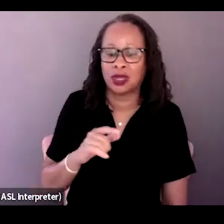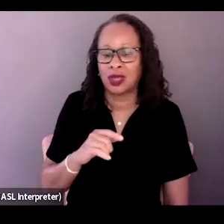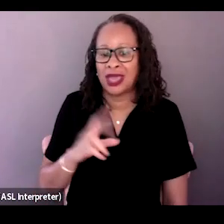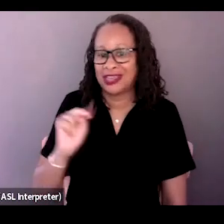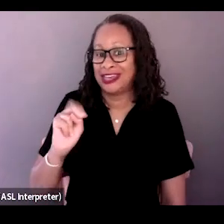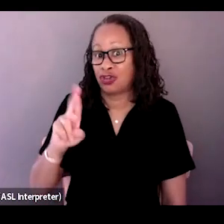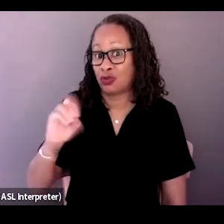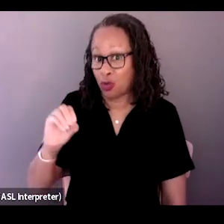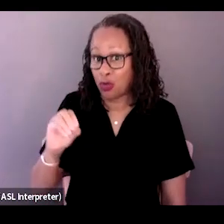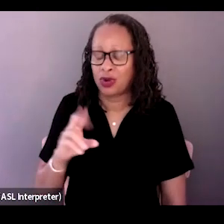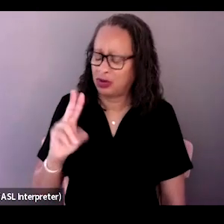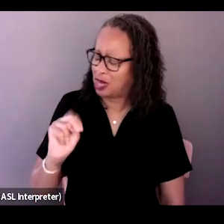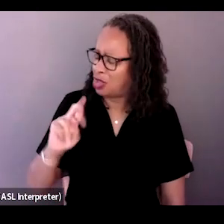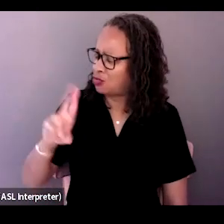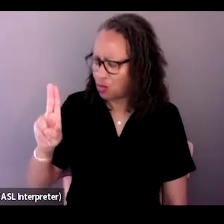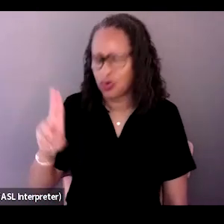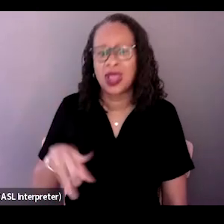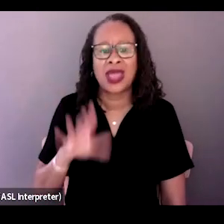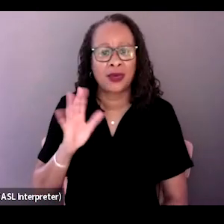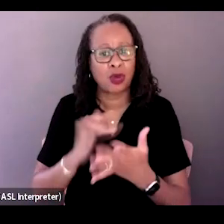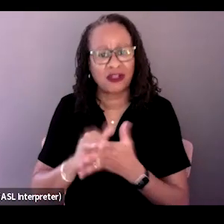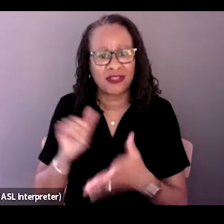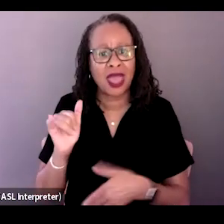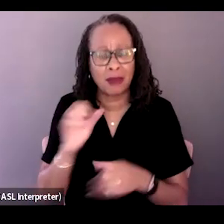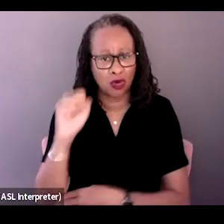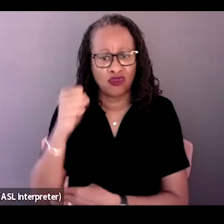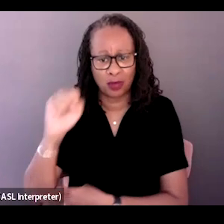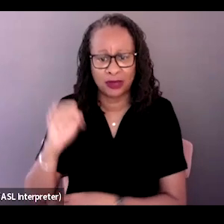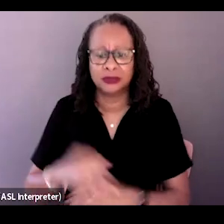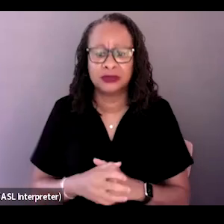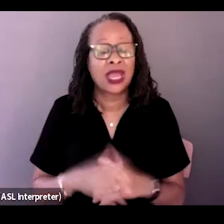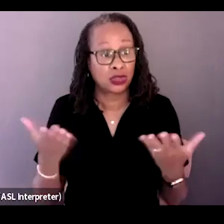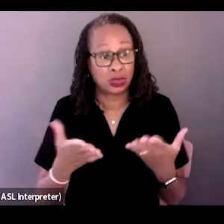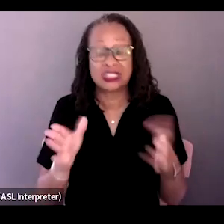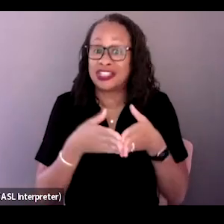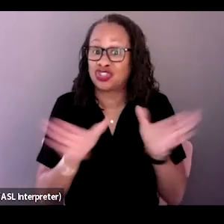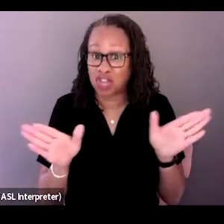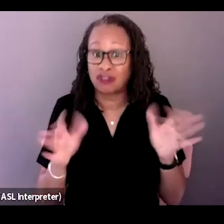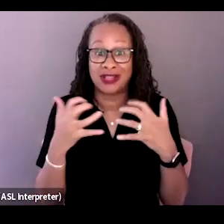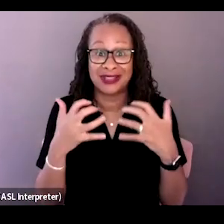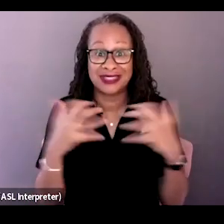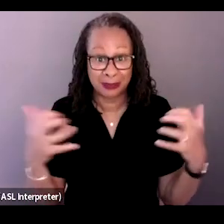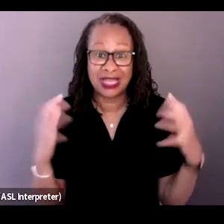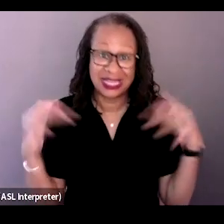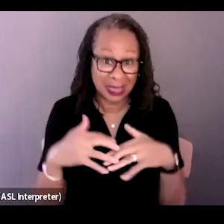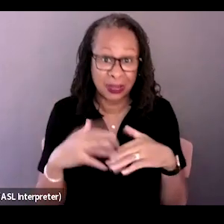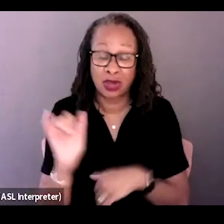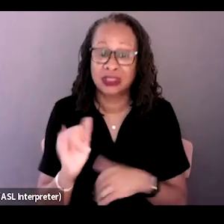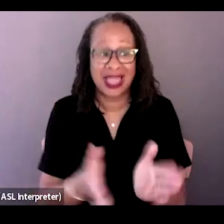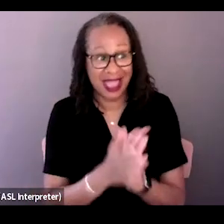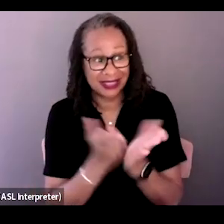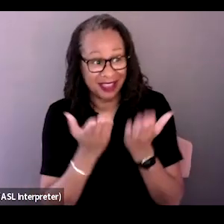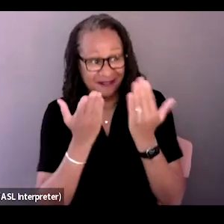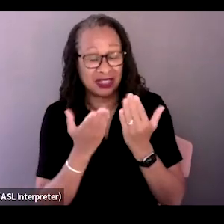who's also a part of that non-aligned movement, who was also present at the General Assembly top. He asked advice from